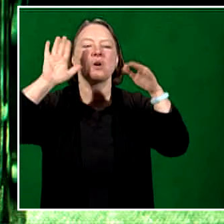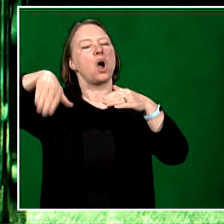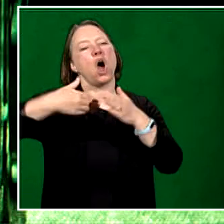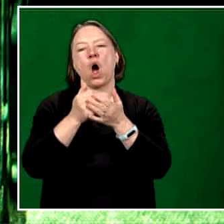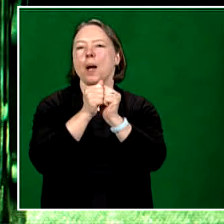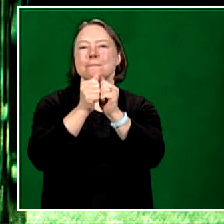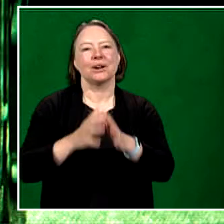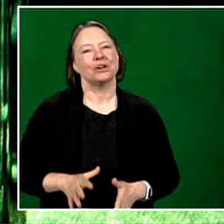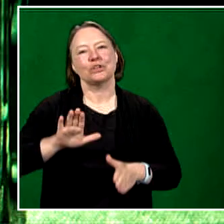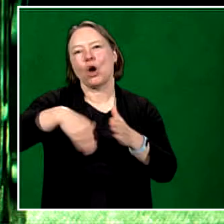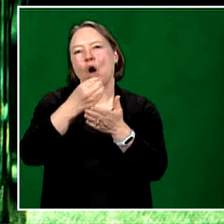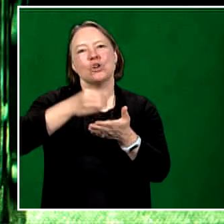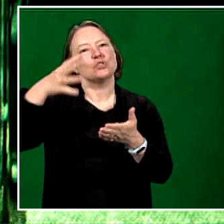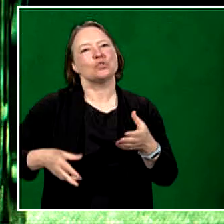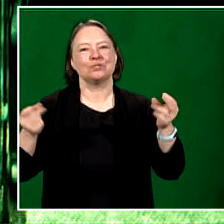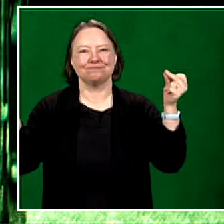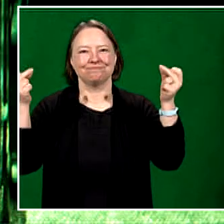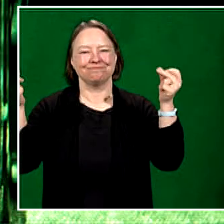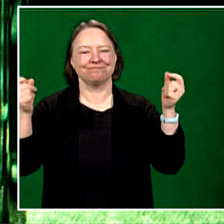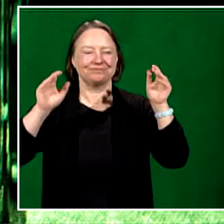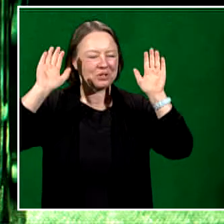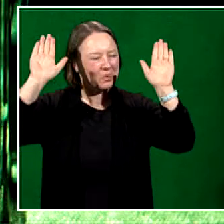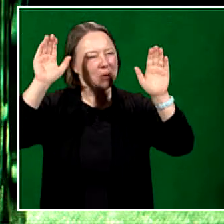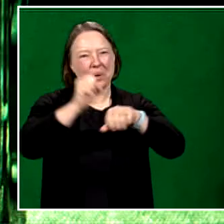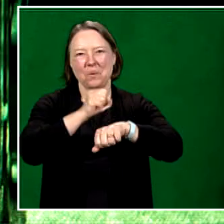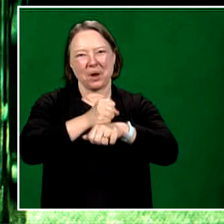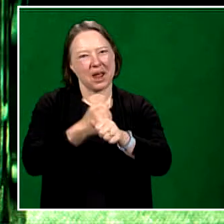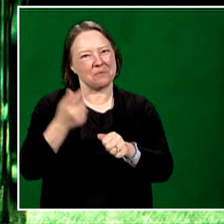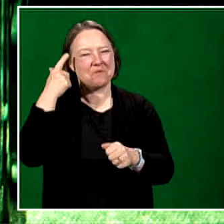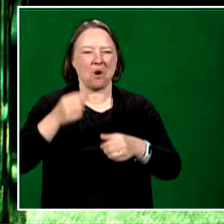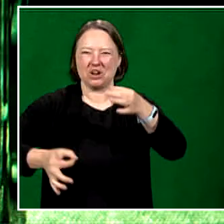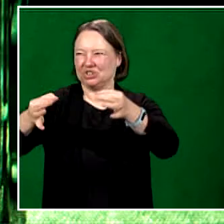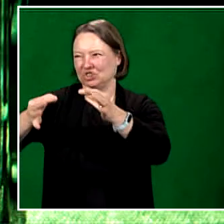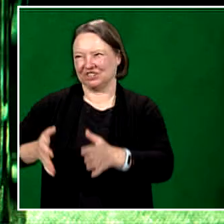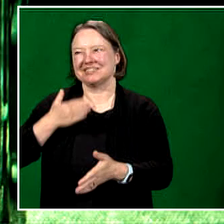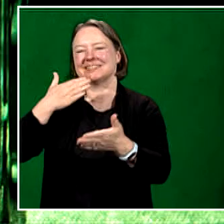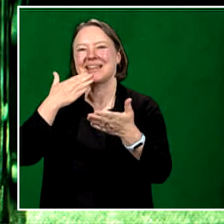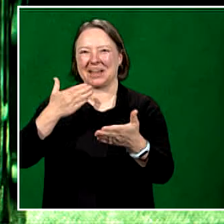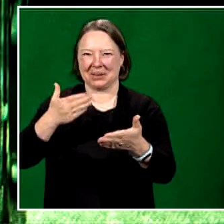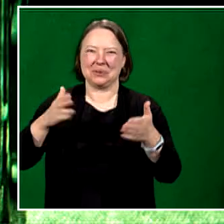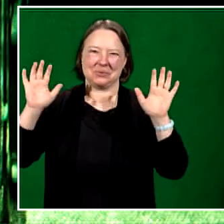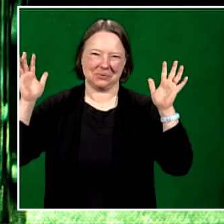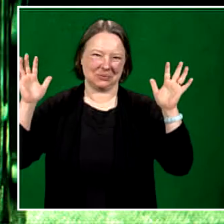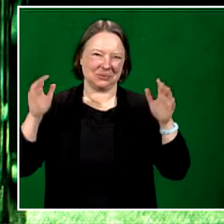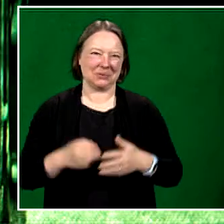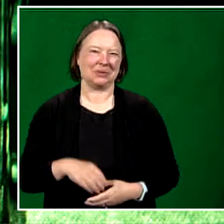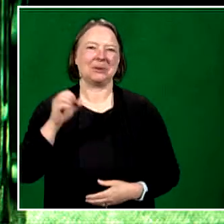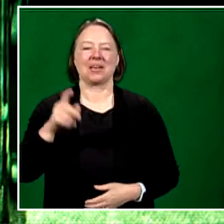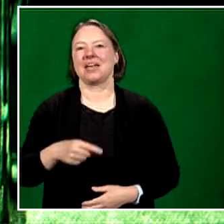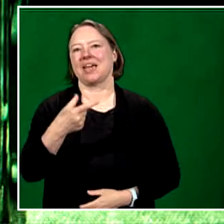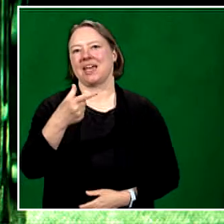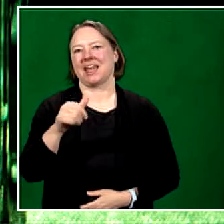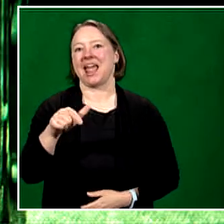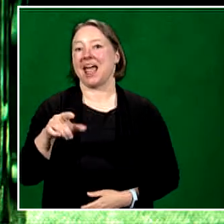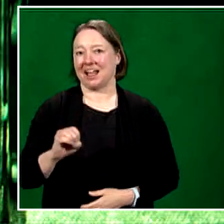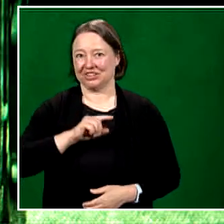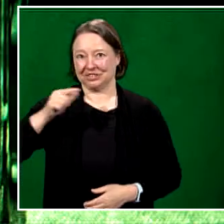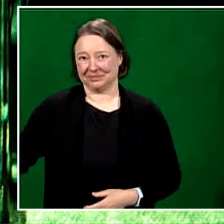of our students. Great work, everybody. And for our judges, thank you. All right, Gail.